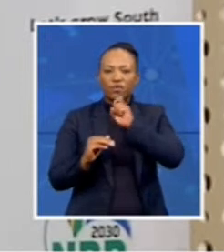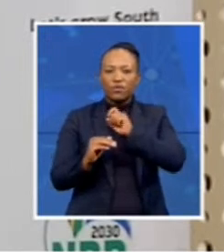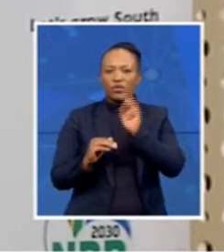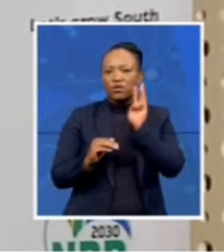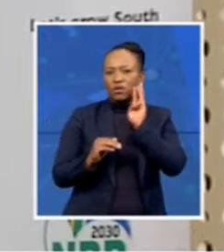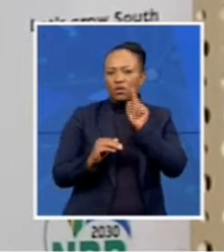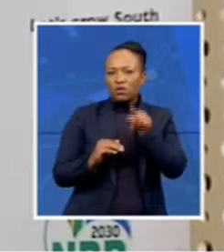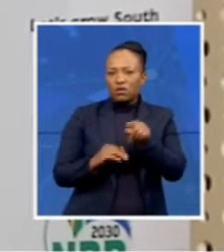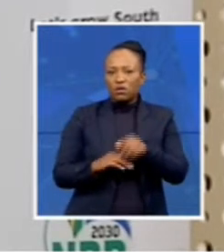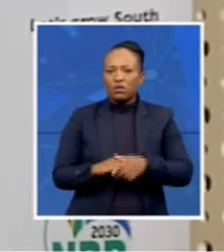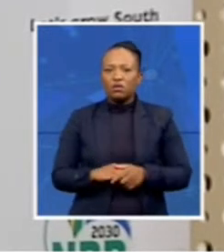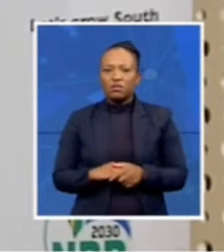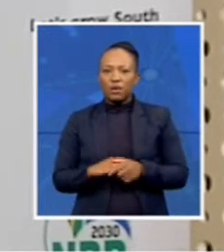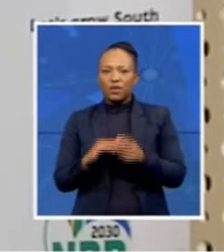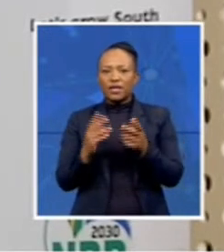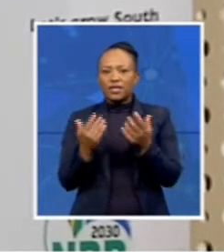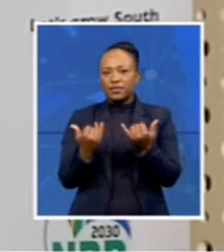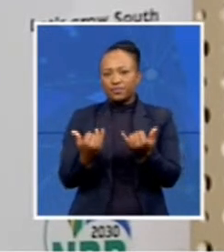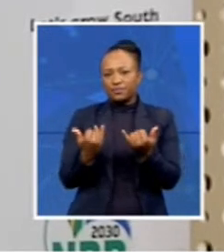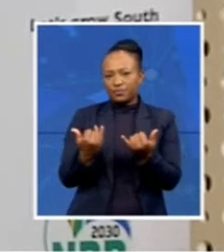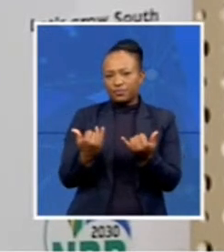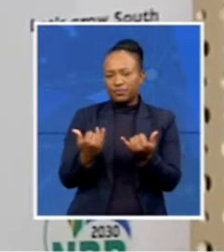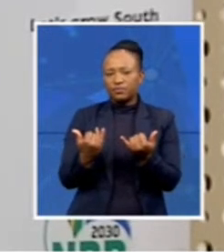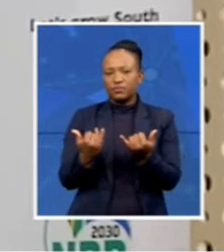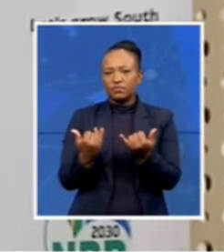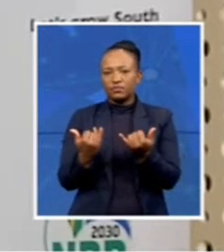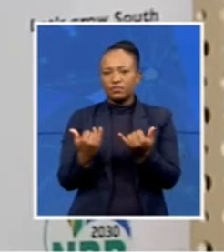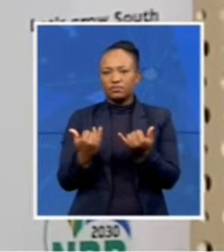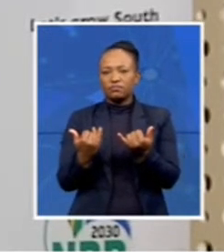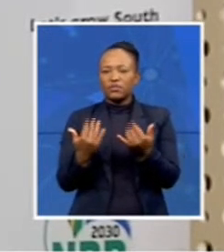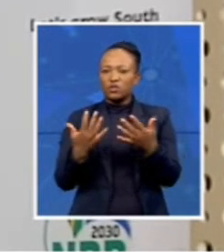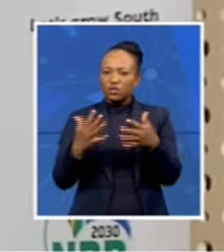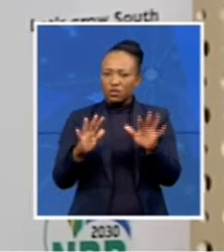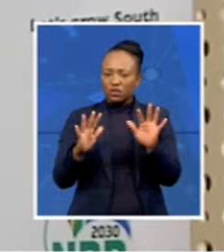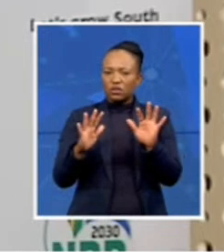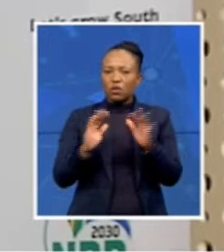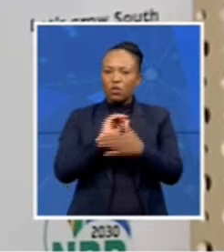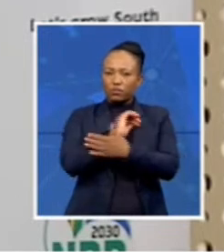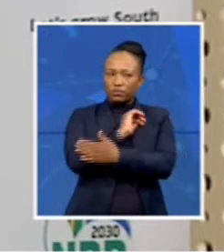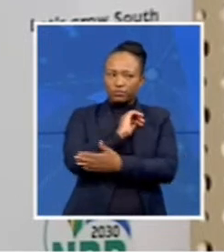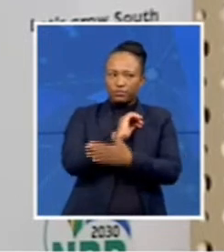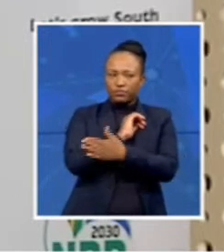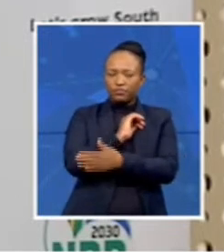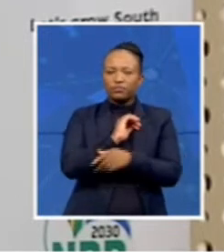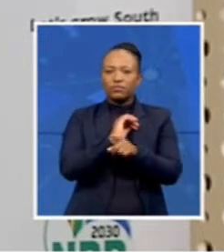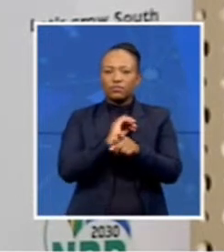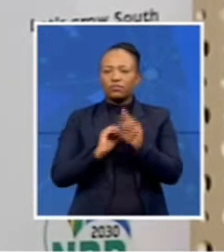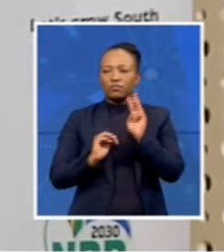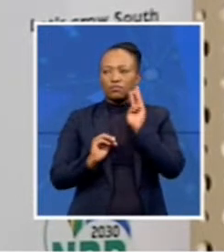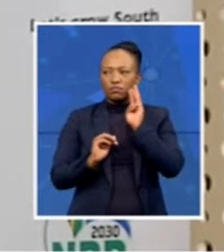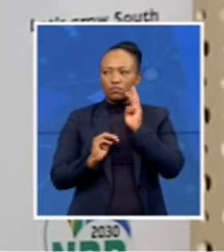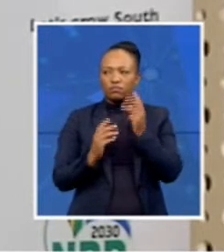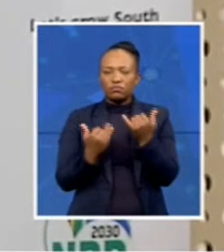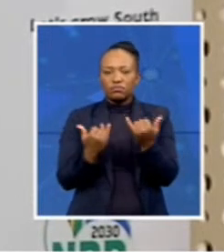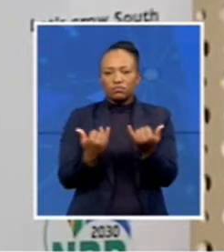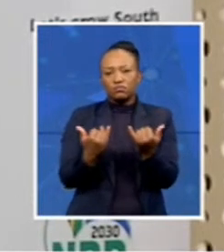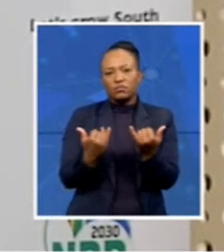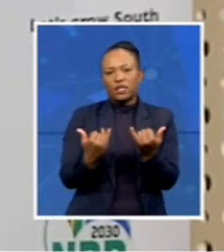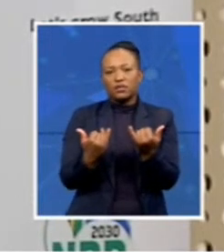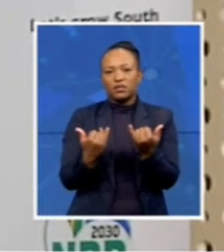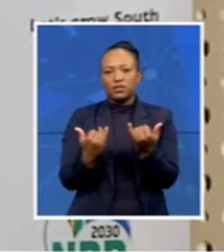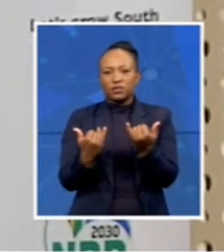we have acknowledged that our country's water resources are on the decline in both quality and